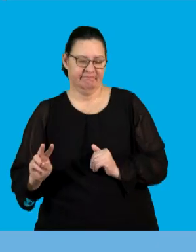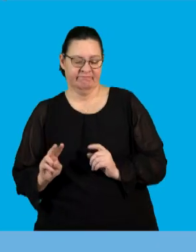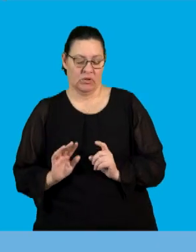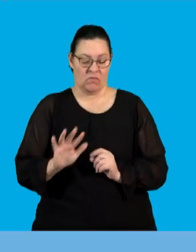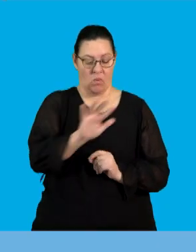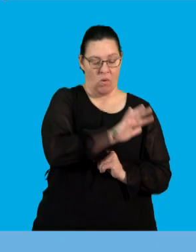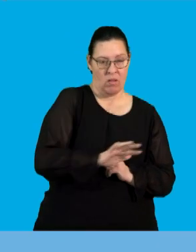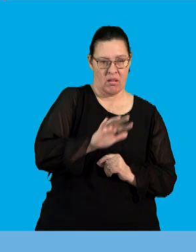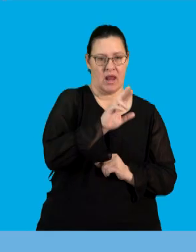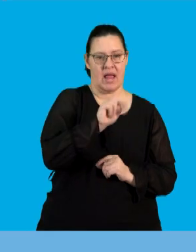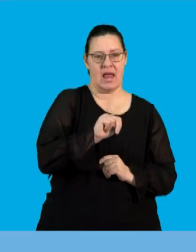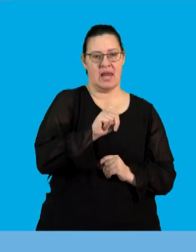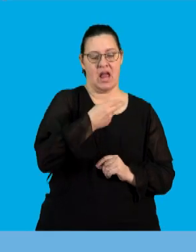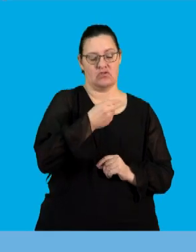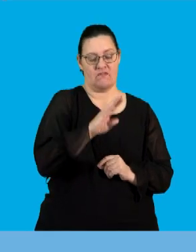it's NH4,